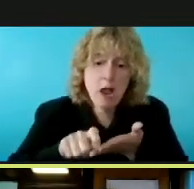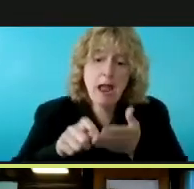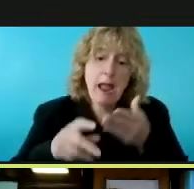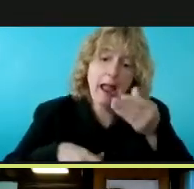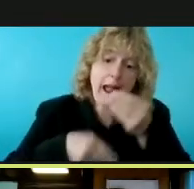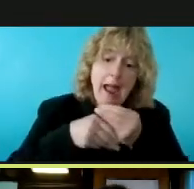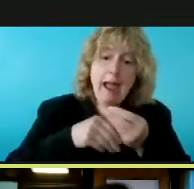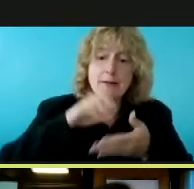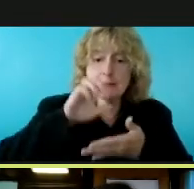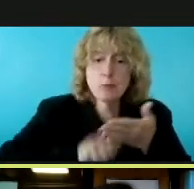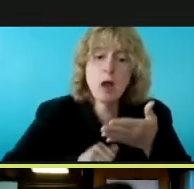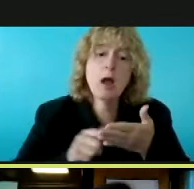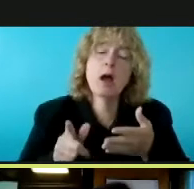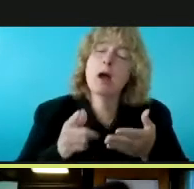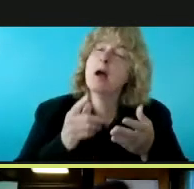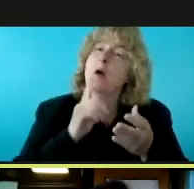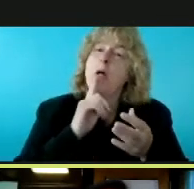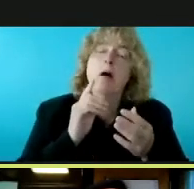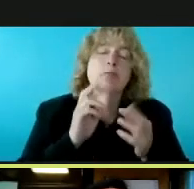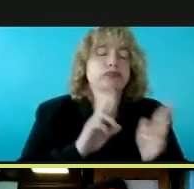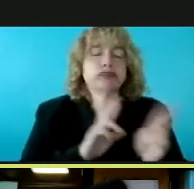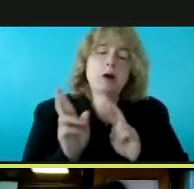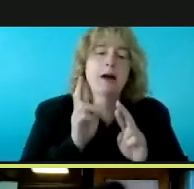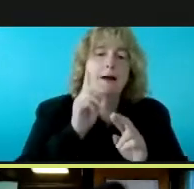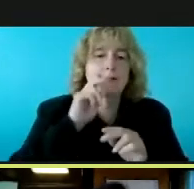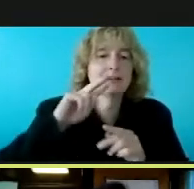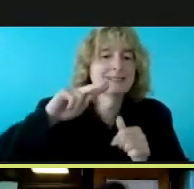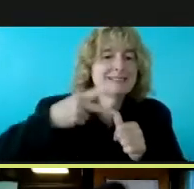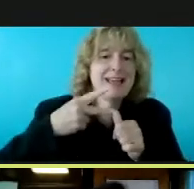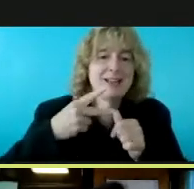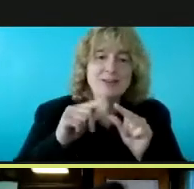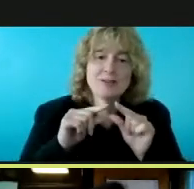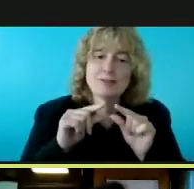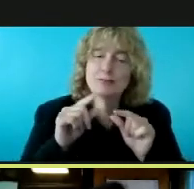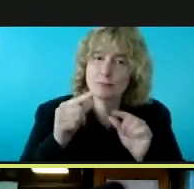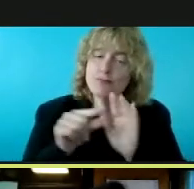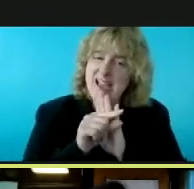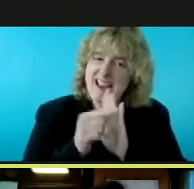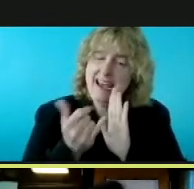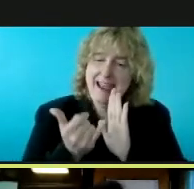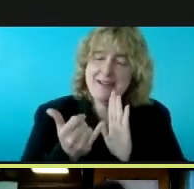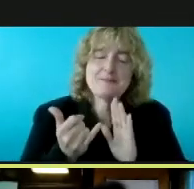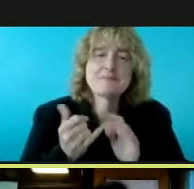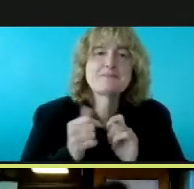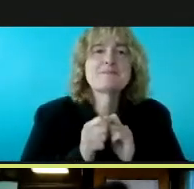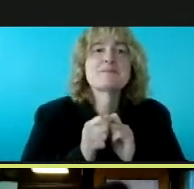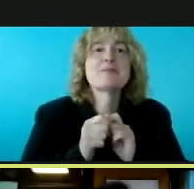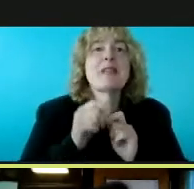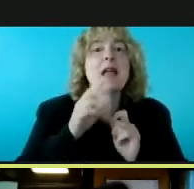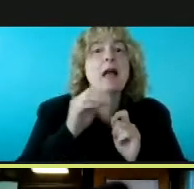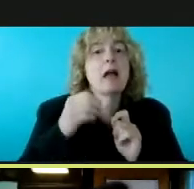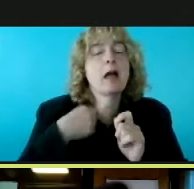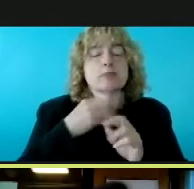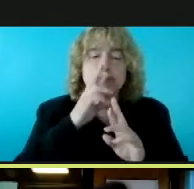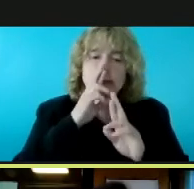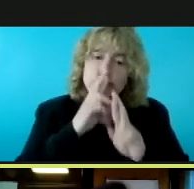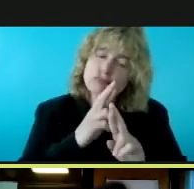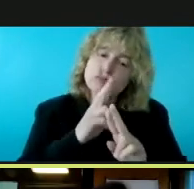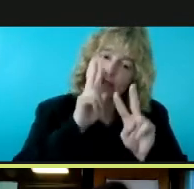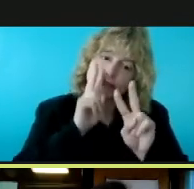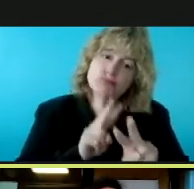more than ready for second grade. My respect and admiration for her, because working with